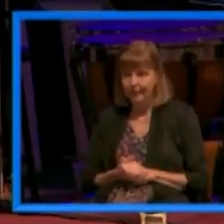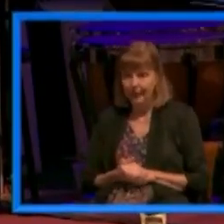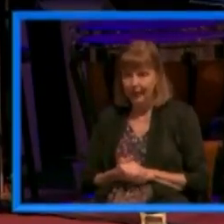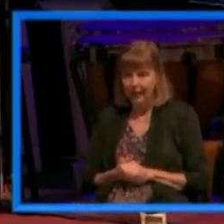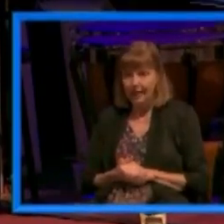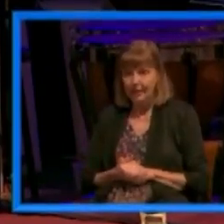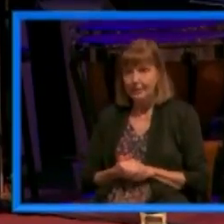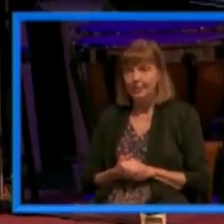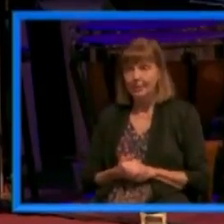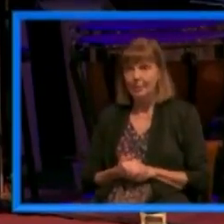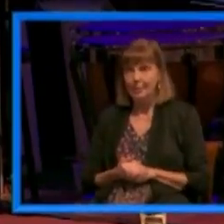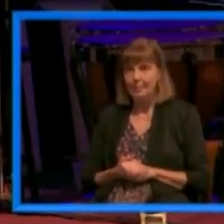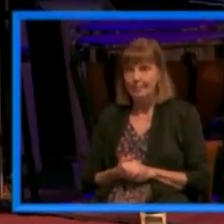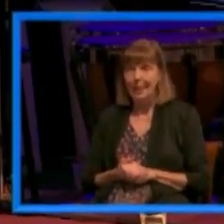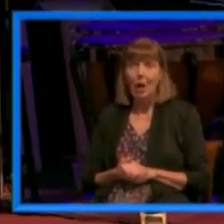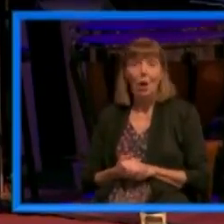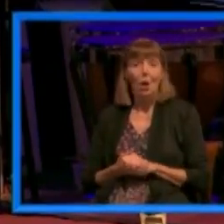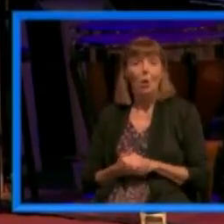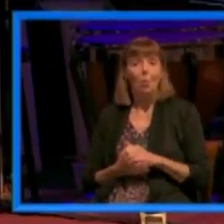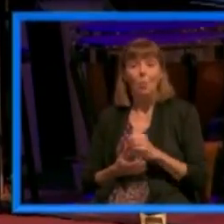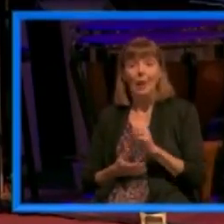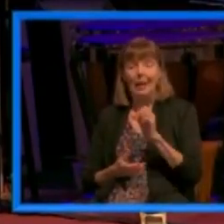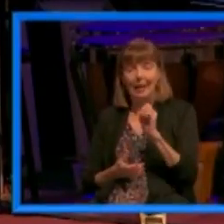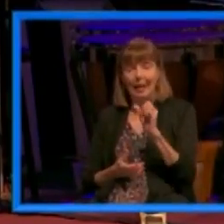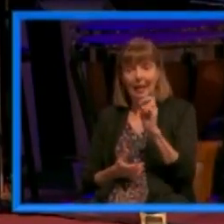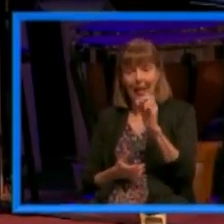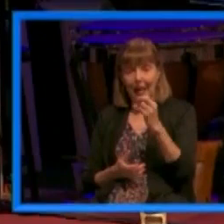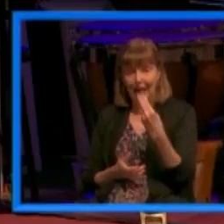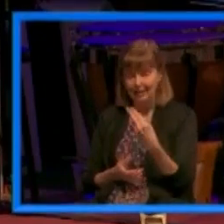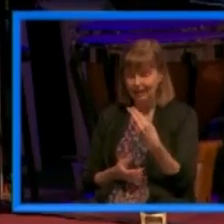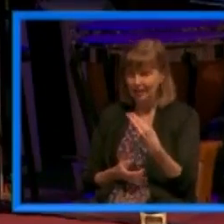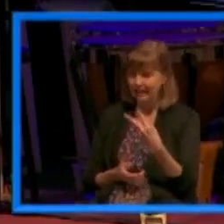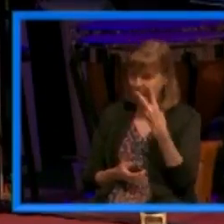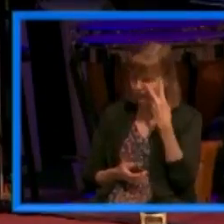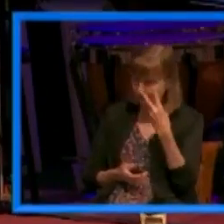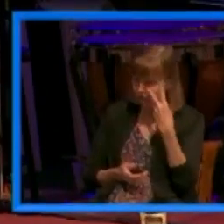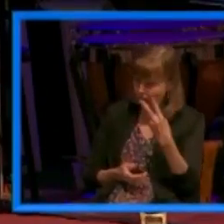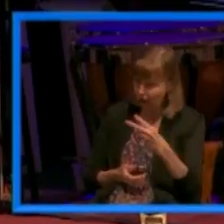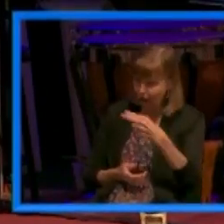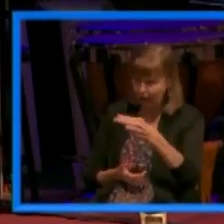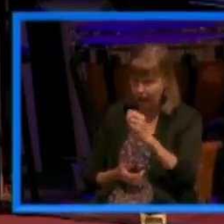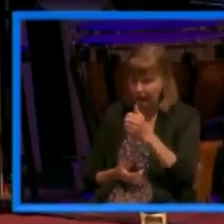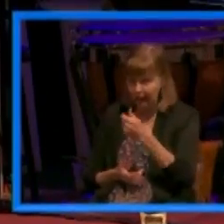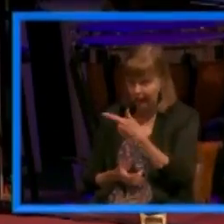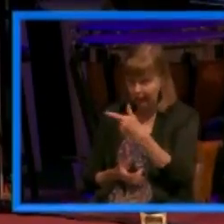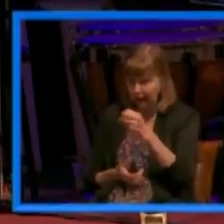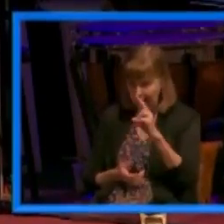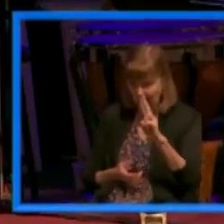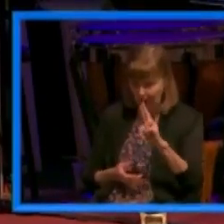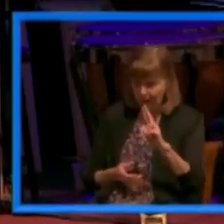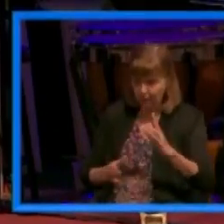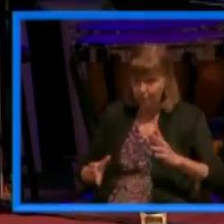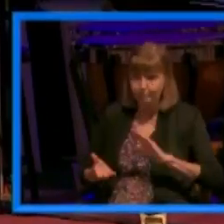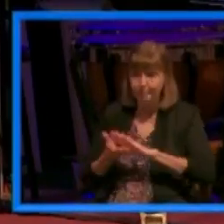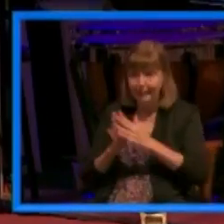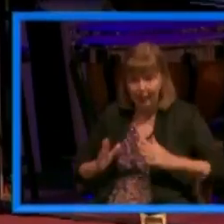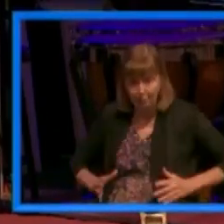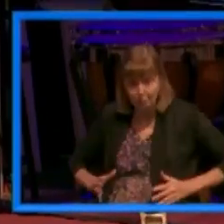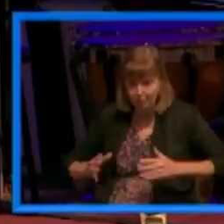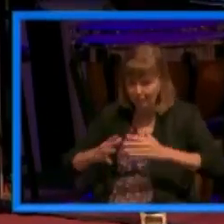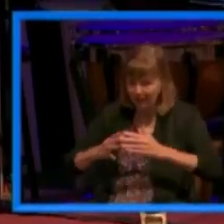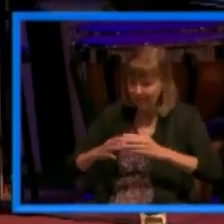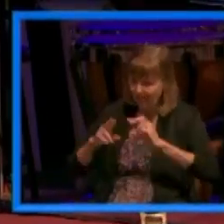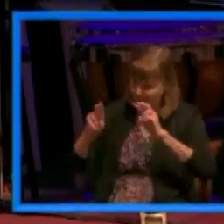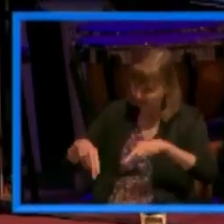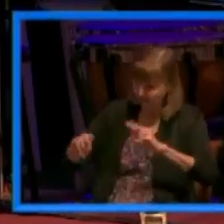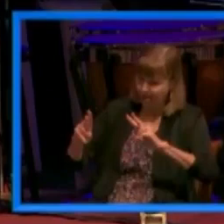saw that she had conceived, she looked with contempt on her mistress. And Sarah said to Abram, "May the wrong